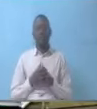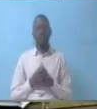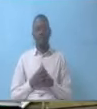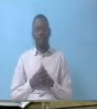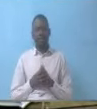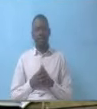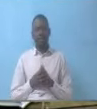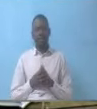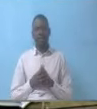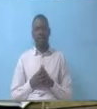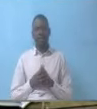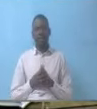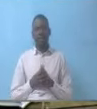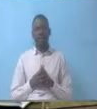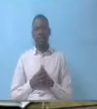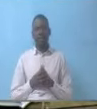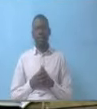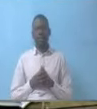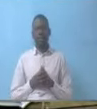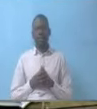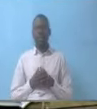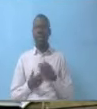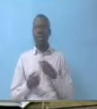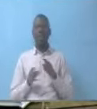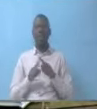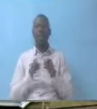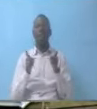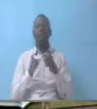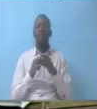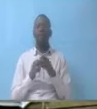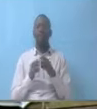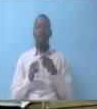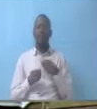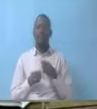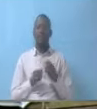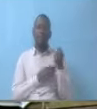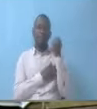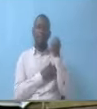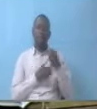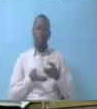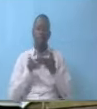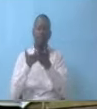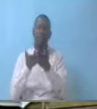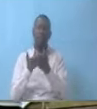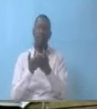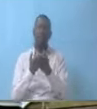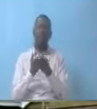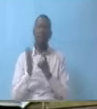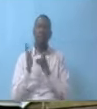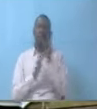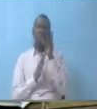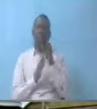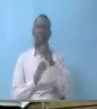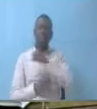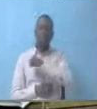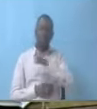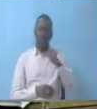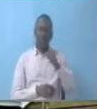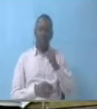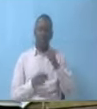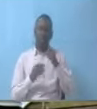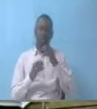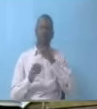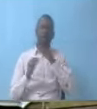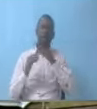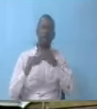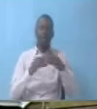the Special Criminal Courts Act, the jurisdiction that was given to the Special Criminal Court Act during the civilian government. Okay, but it